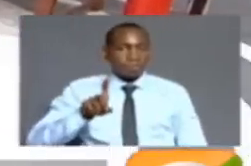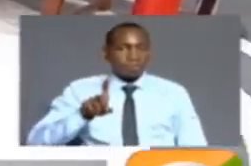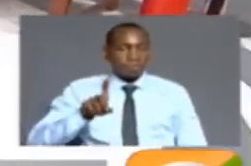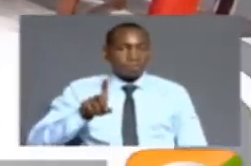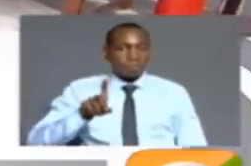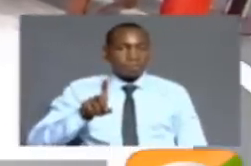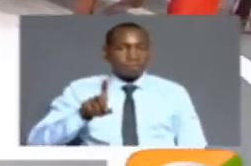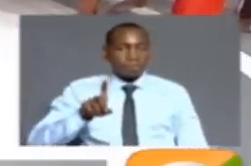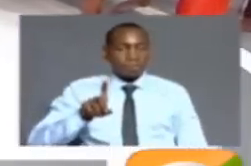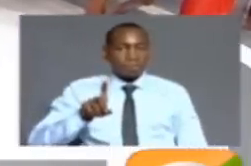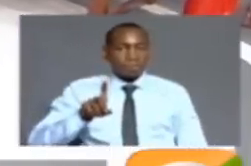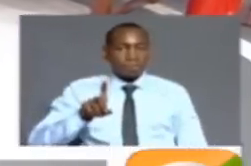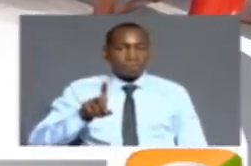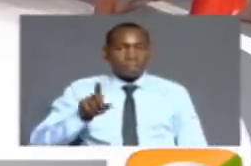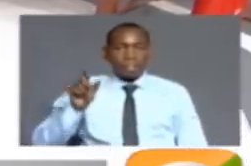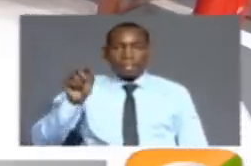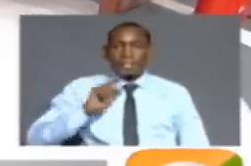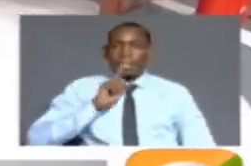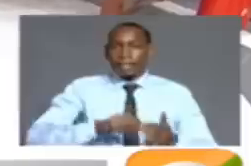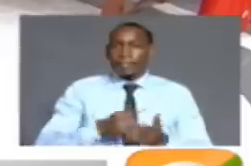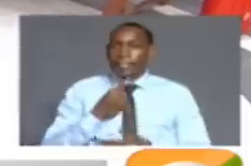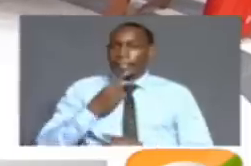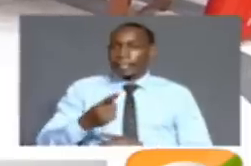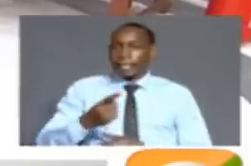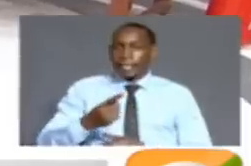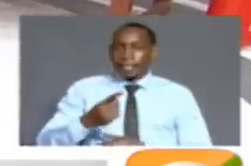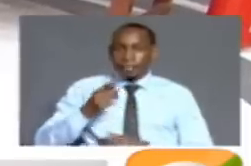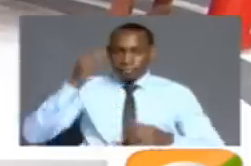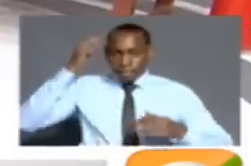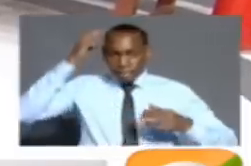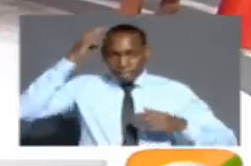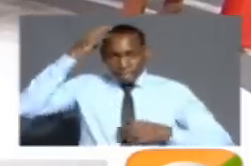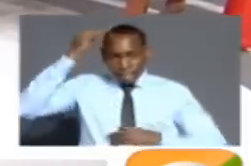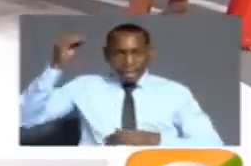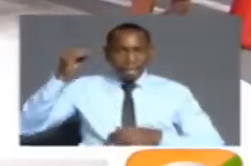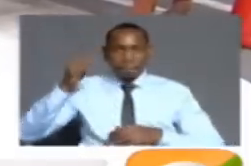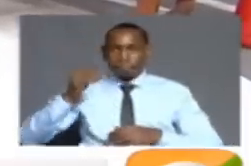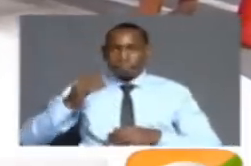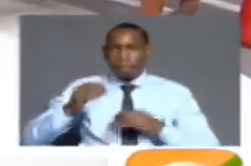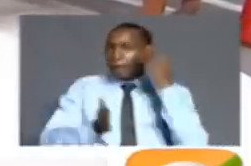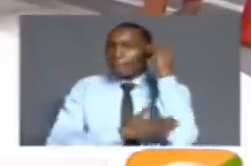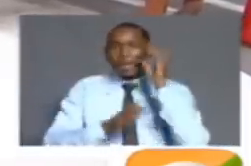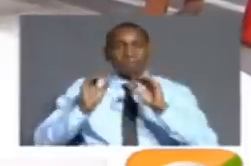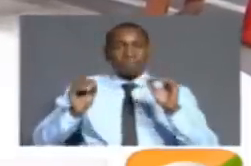Oh, someone says, Mwambia Ledama, hiyo nywele siyo mbaya. Thank you. Yeah, okay.